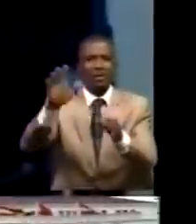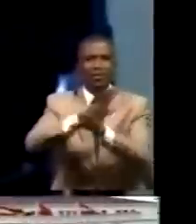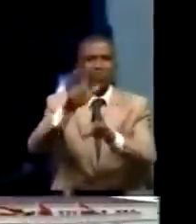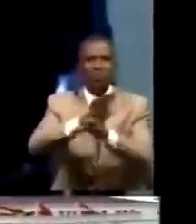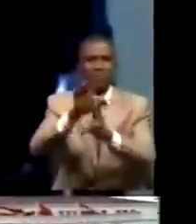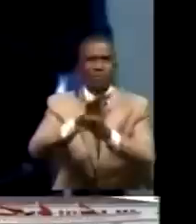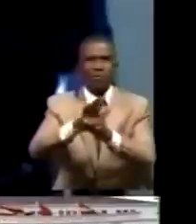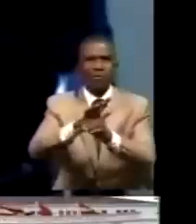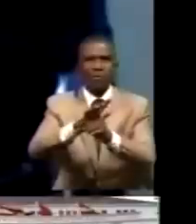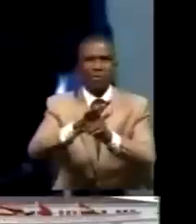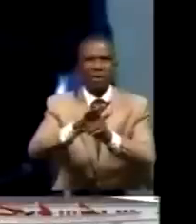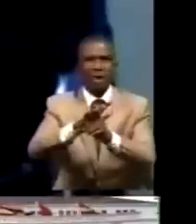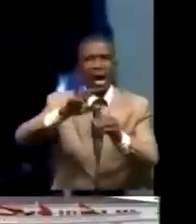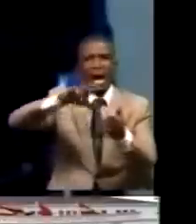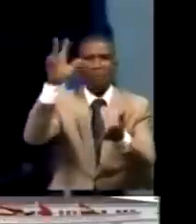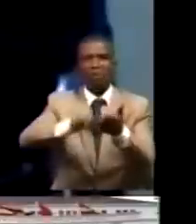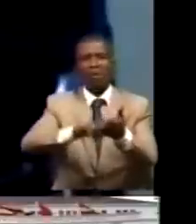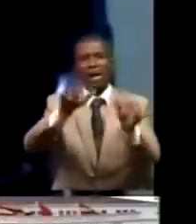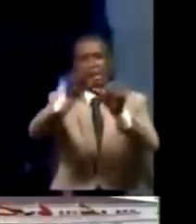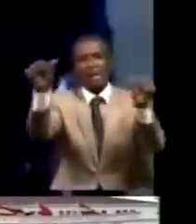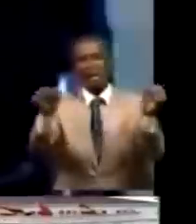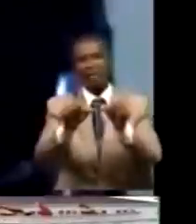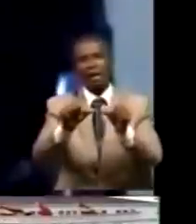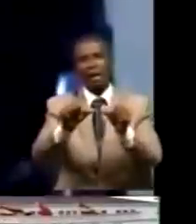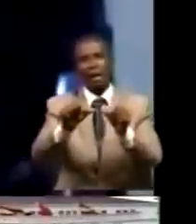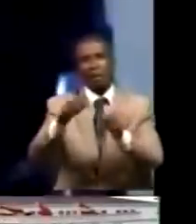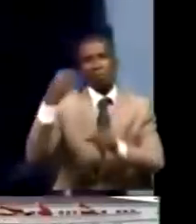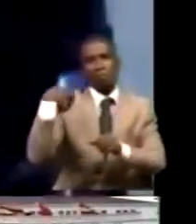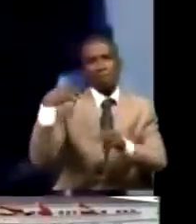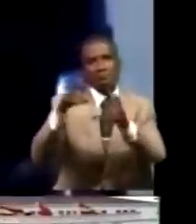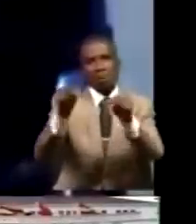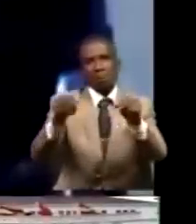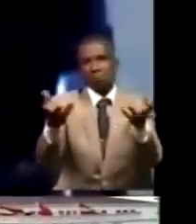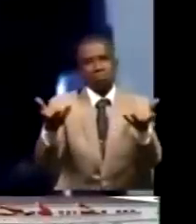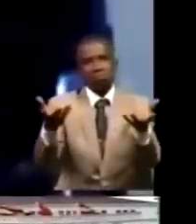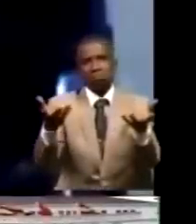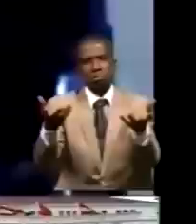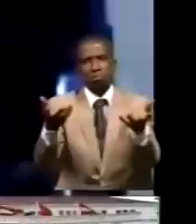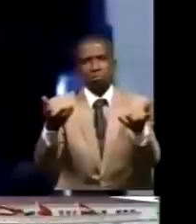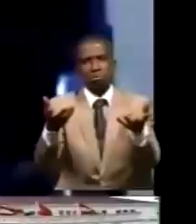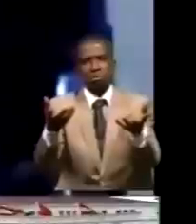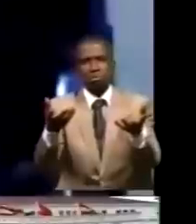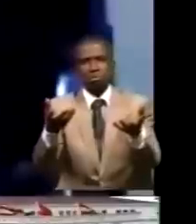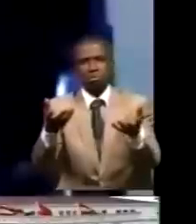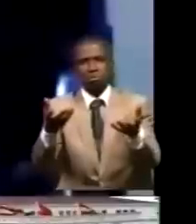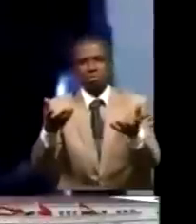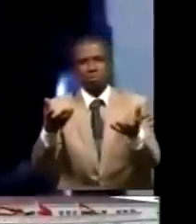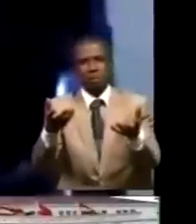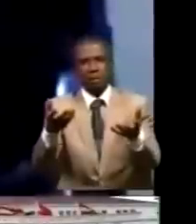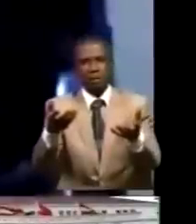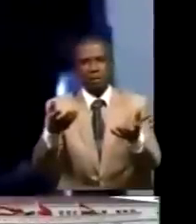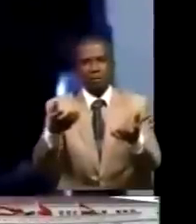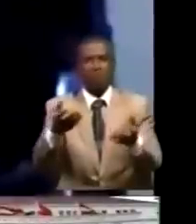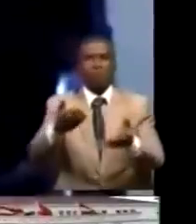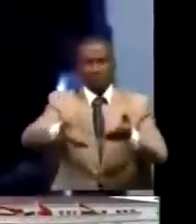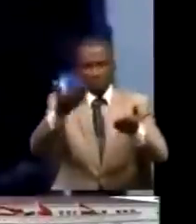of the confirmation from the constituencies. So that is no worries. Let's go to